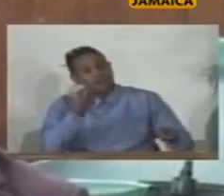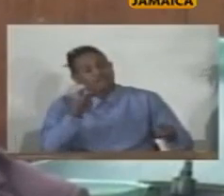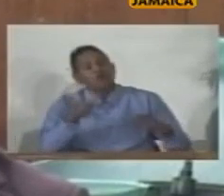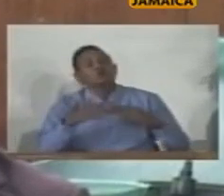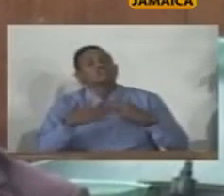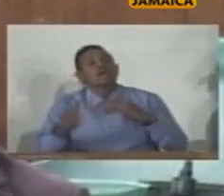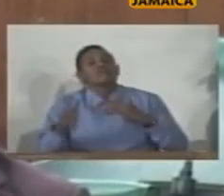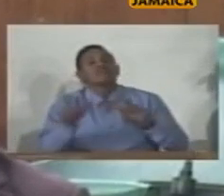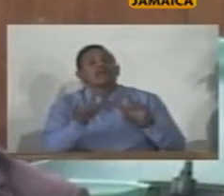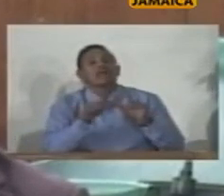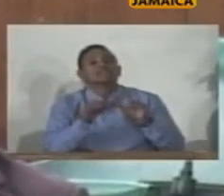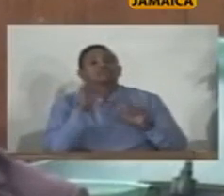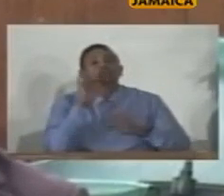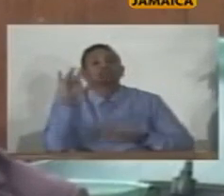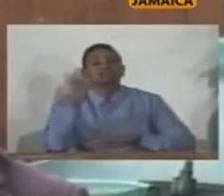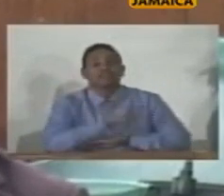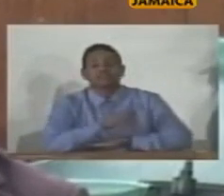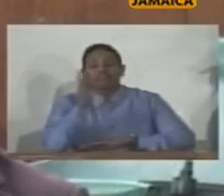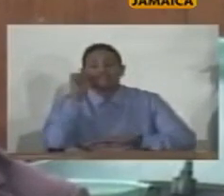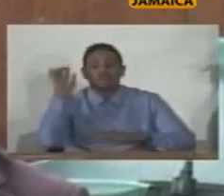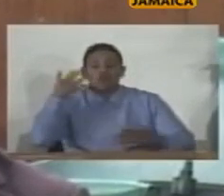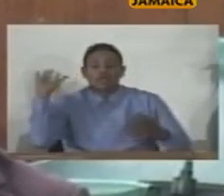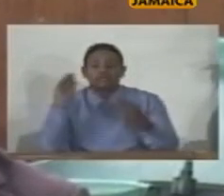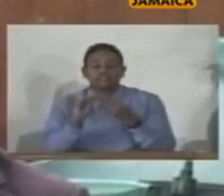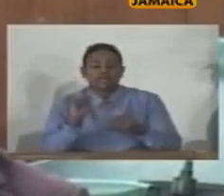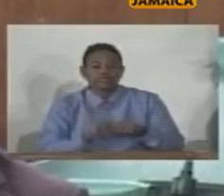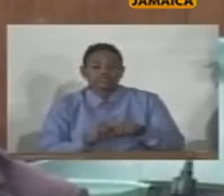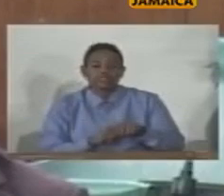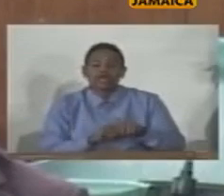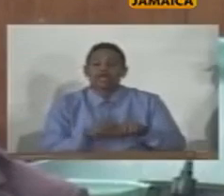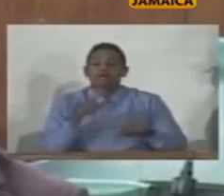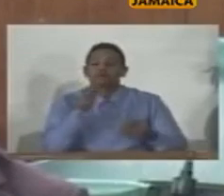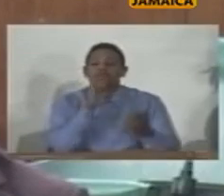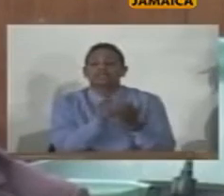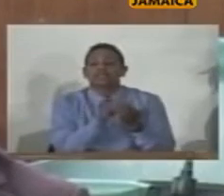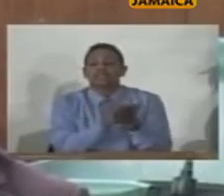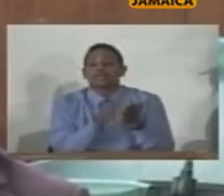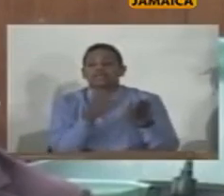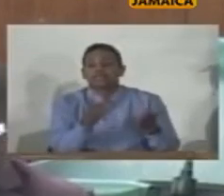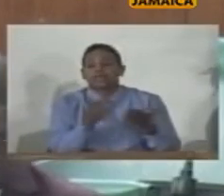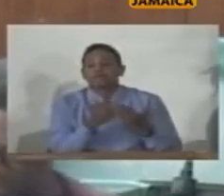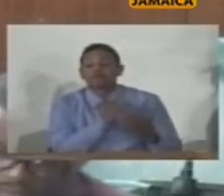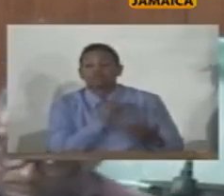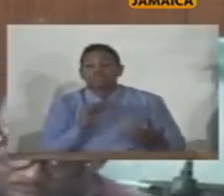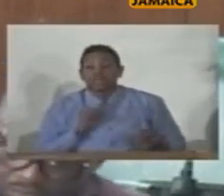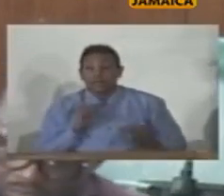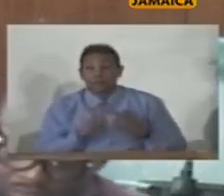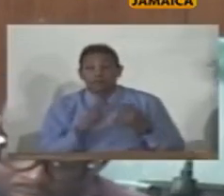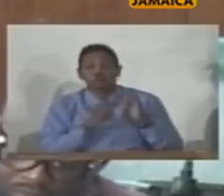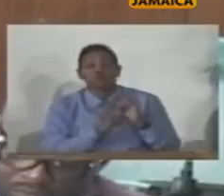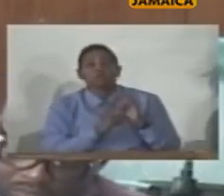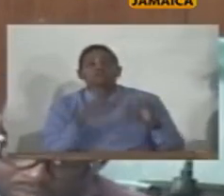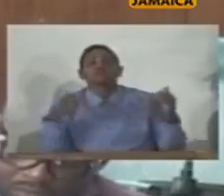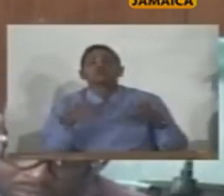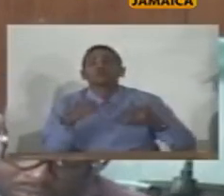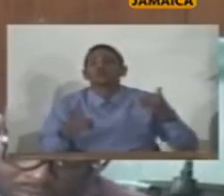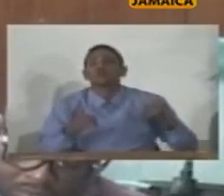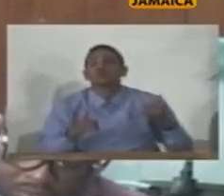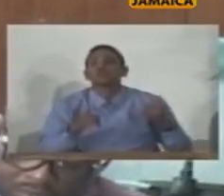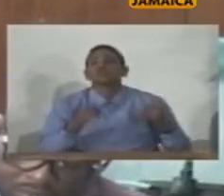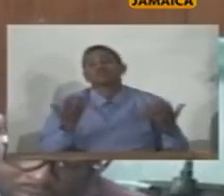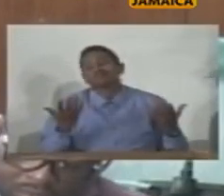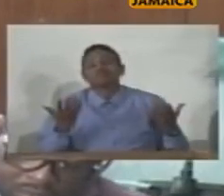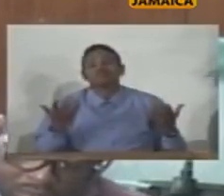the expiration of 7 days for the entire time they are so laid before the Senate and the House of Representatives, whichever shall be